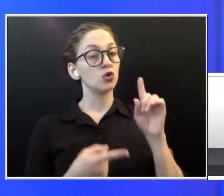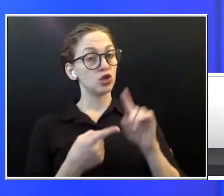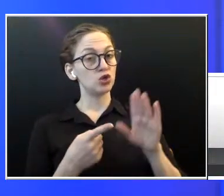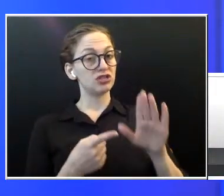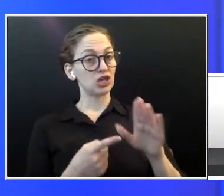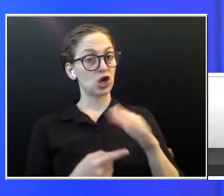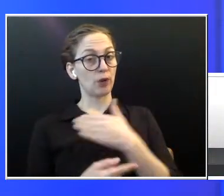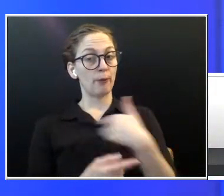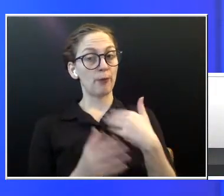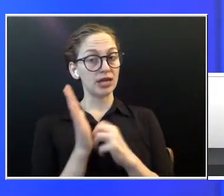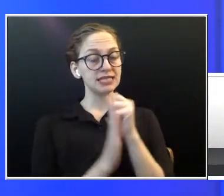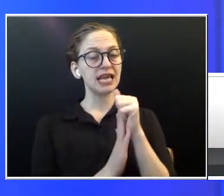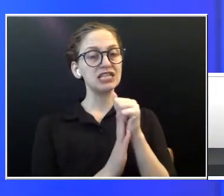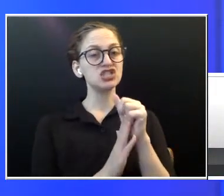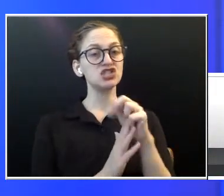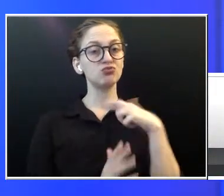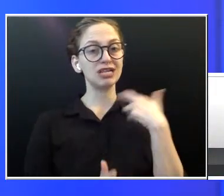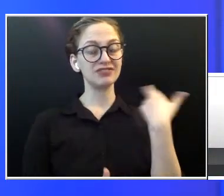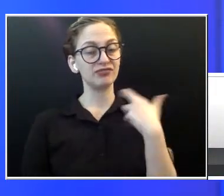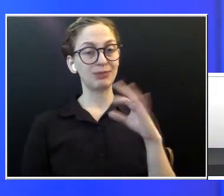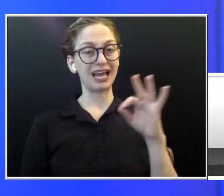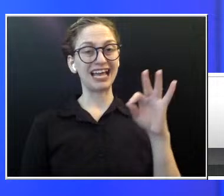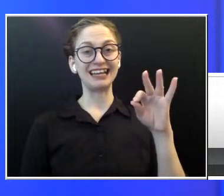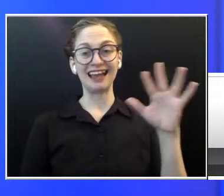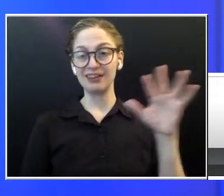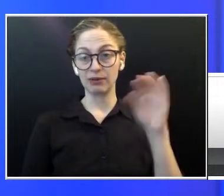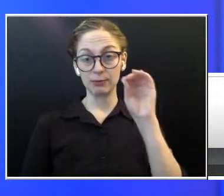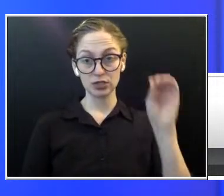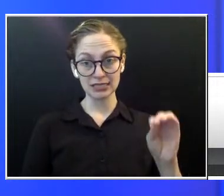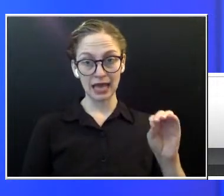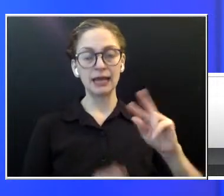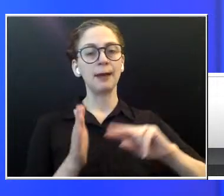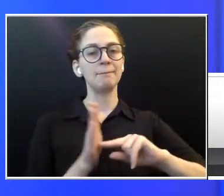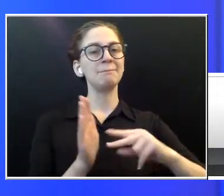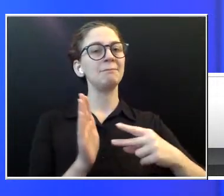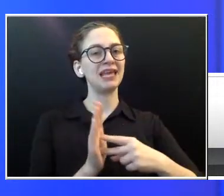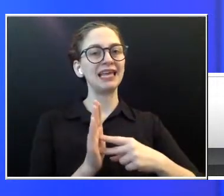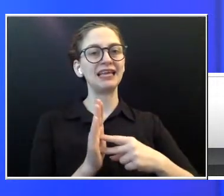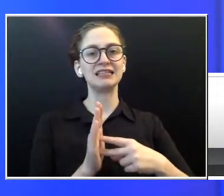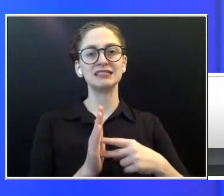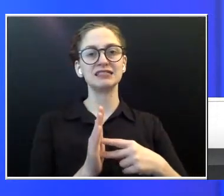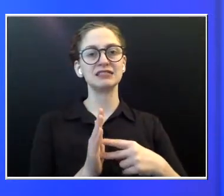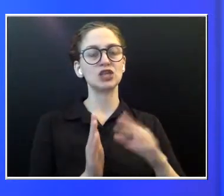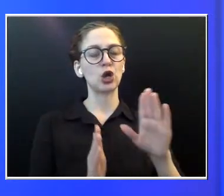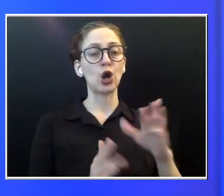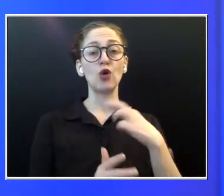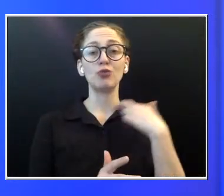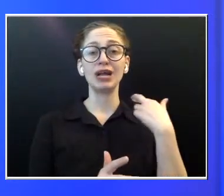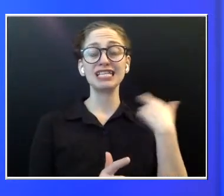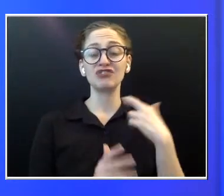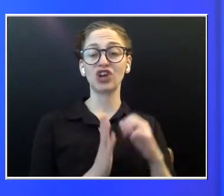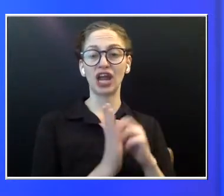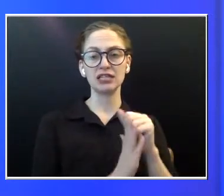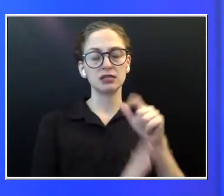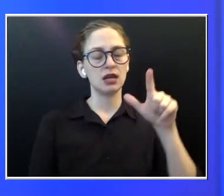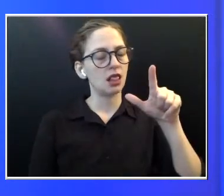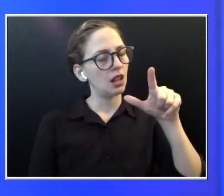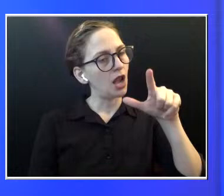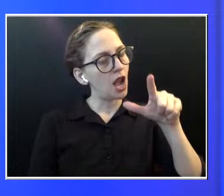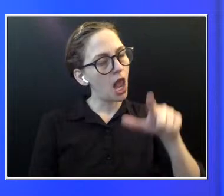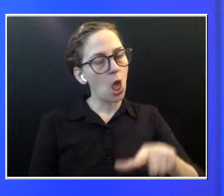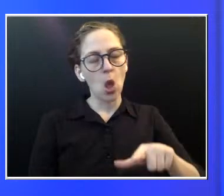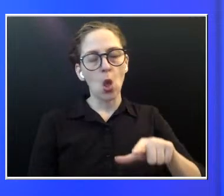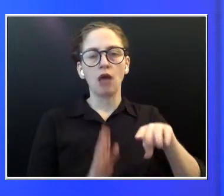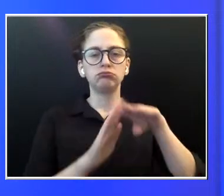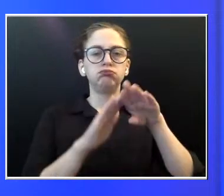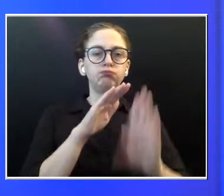with the bilateral mastectomy means that her risk of breast cancer is very low, well under the average woman's risk of breast